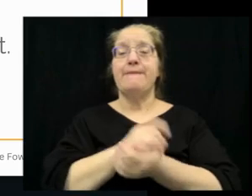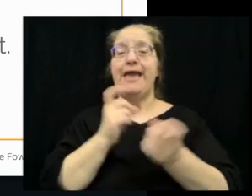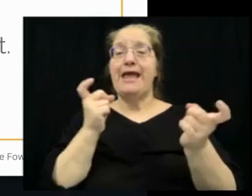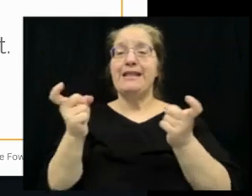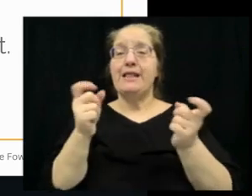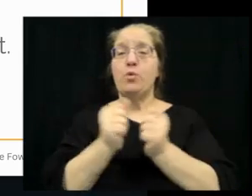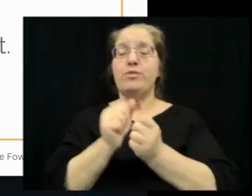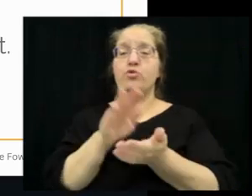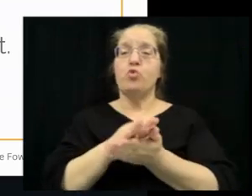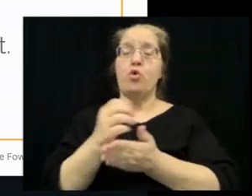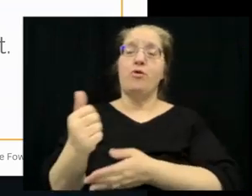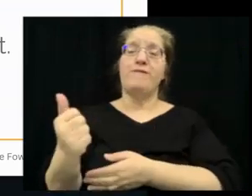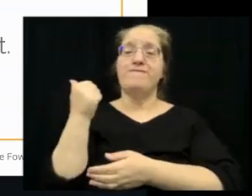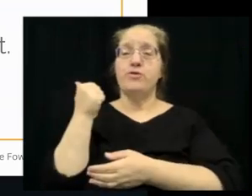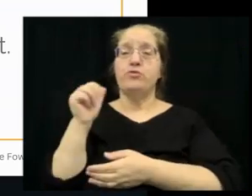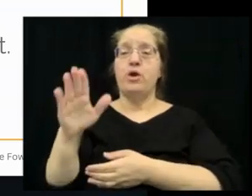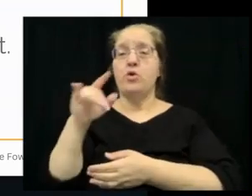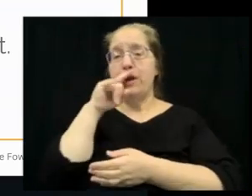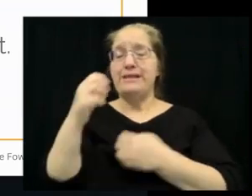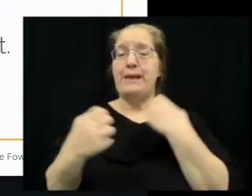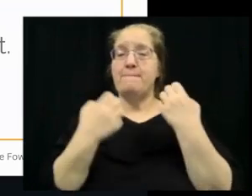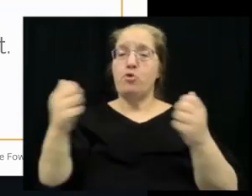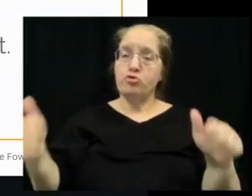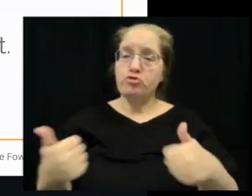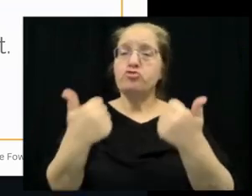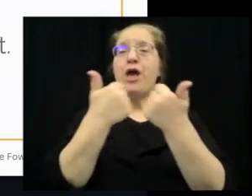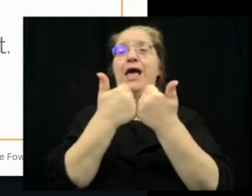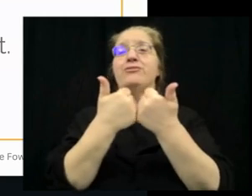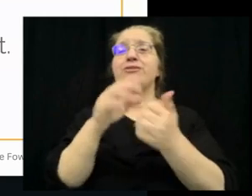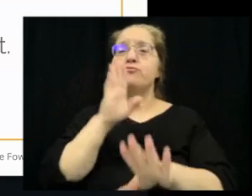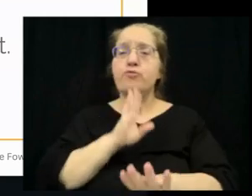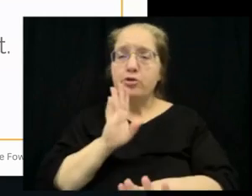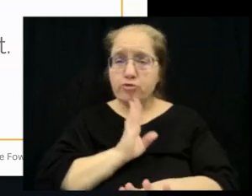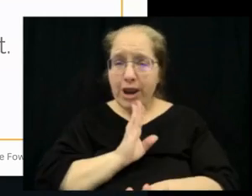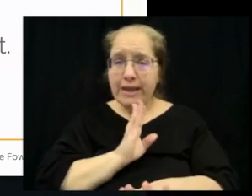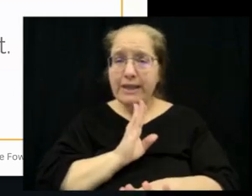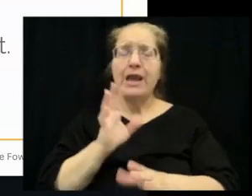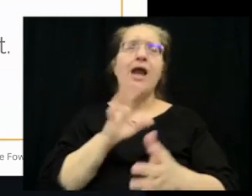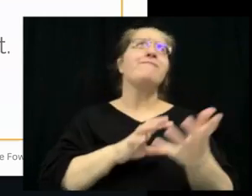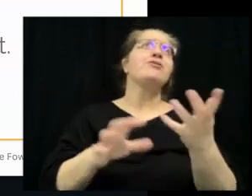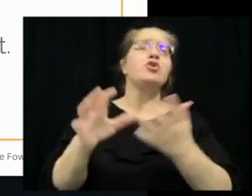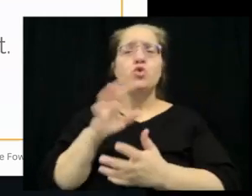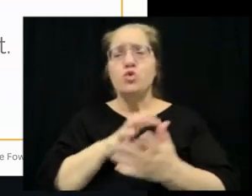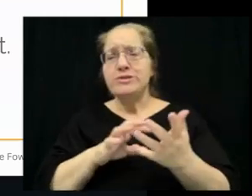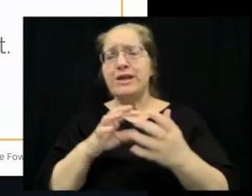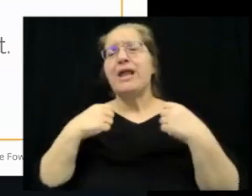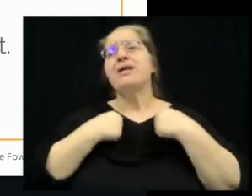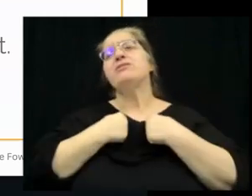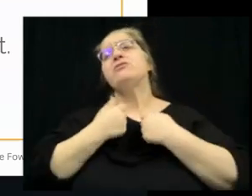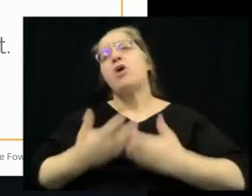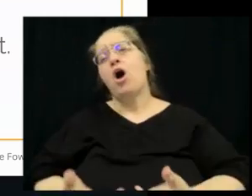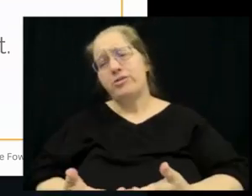school refusal and your child's emotional challenges is frustrating, confusing, and